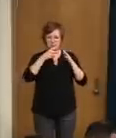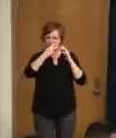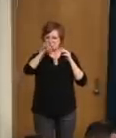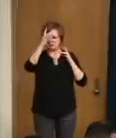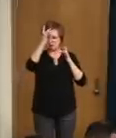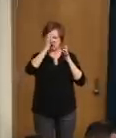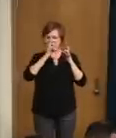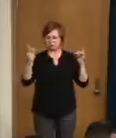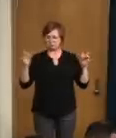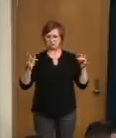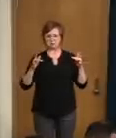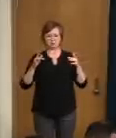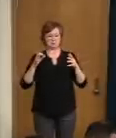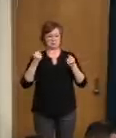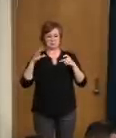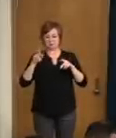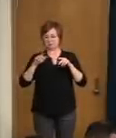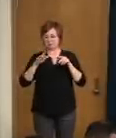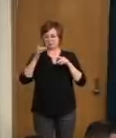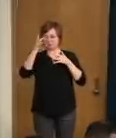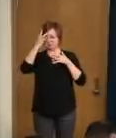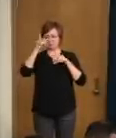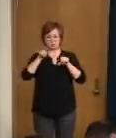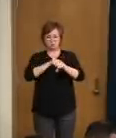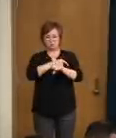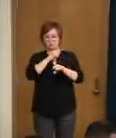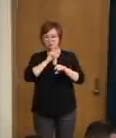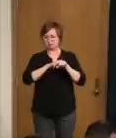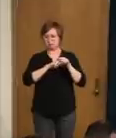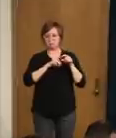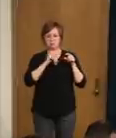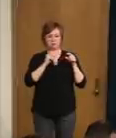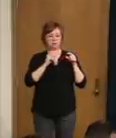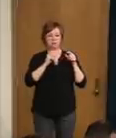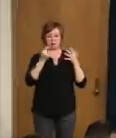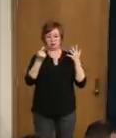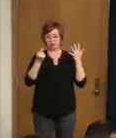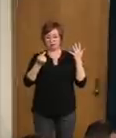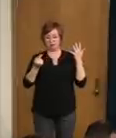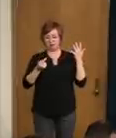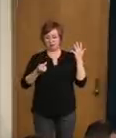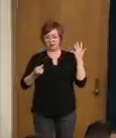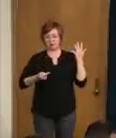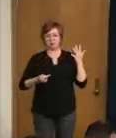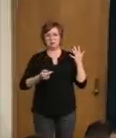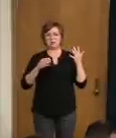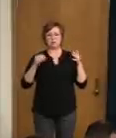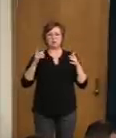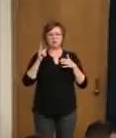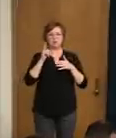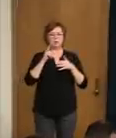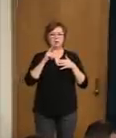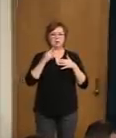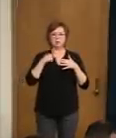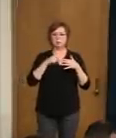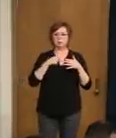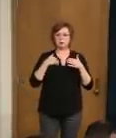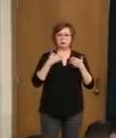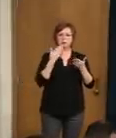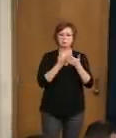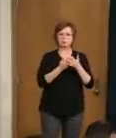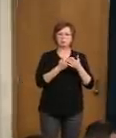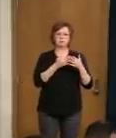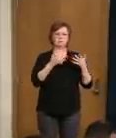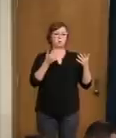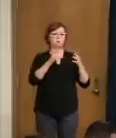suffering long-term consequences and have passed away. There's evidence now about how all these layers that we talked about, mask use, physical